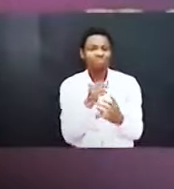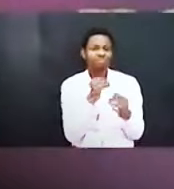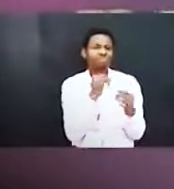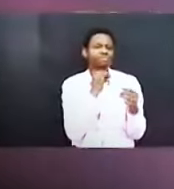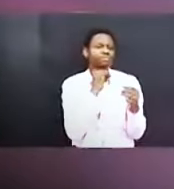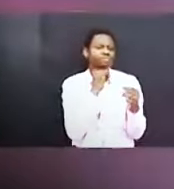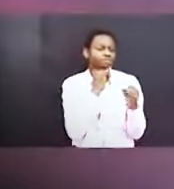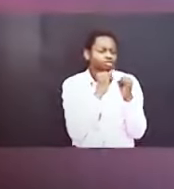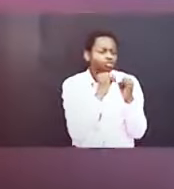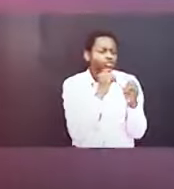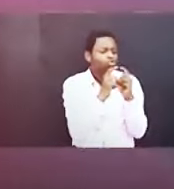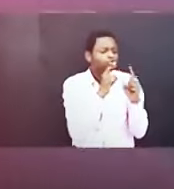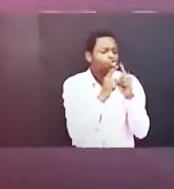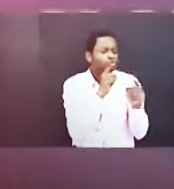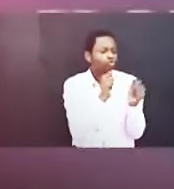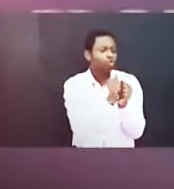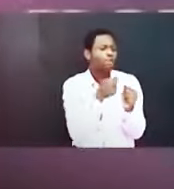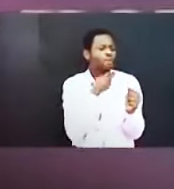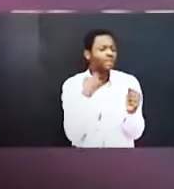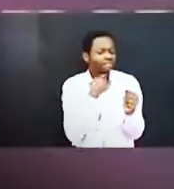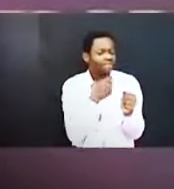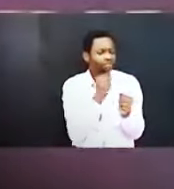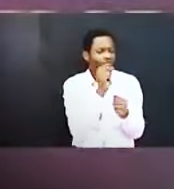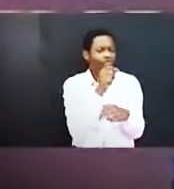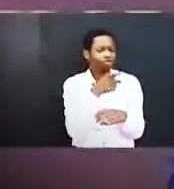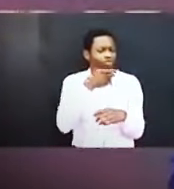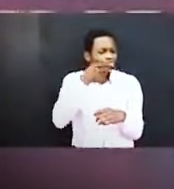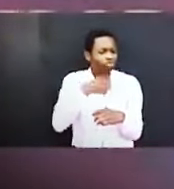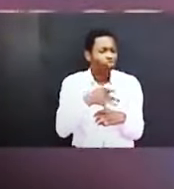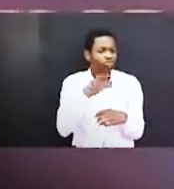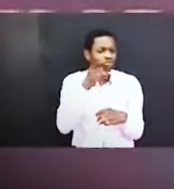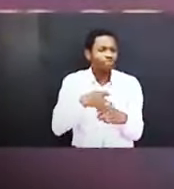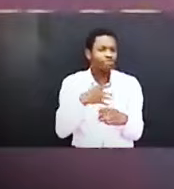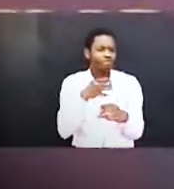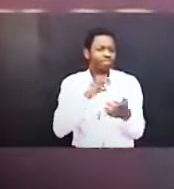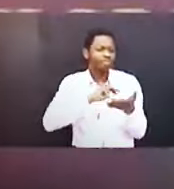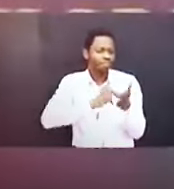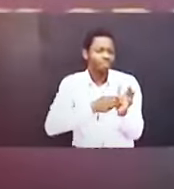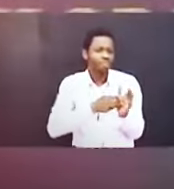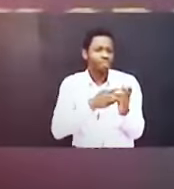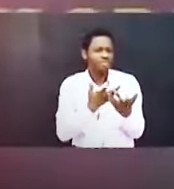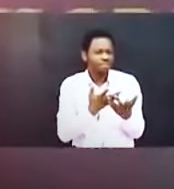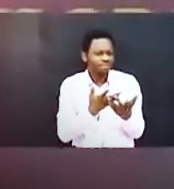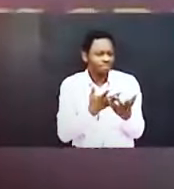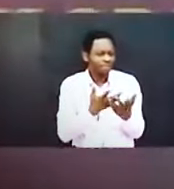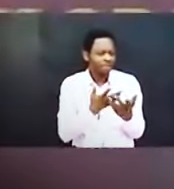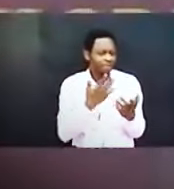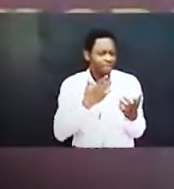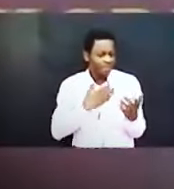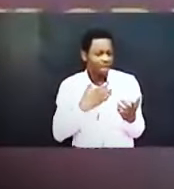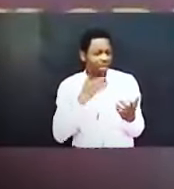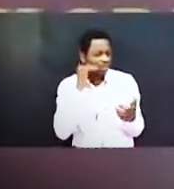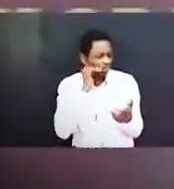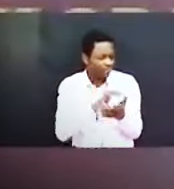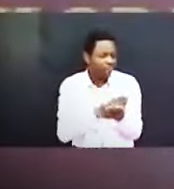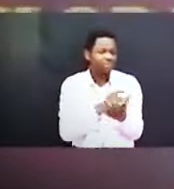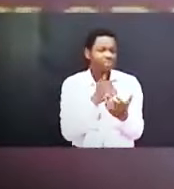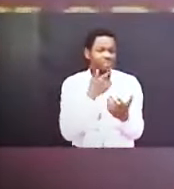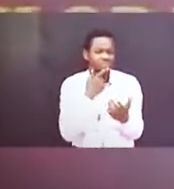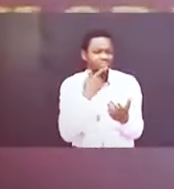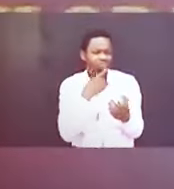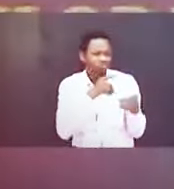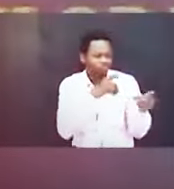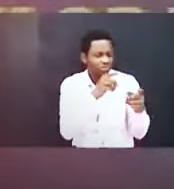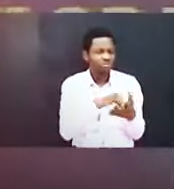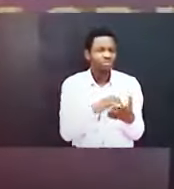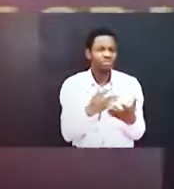please, you let us know. So that if you have done it, please let us know. We will come and beg mama. And